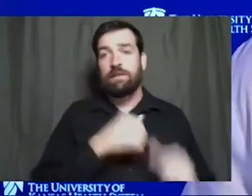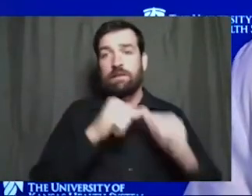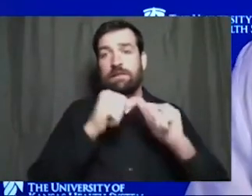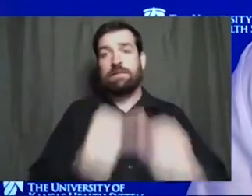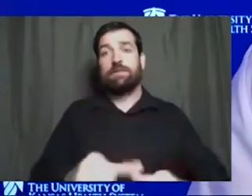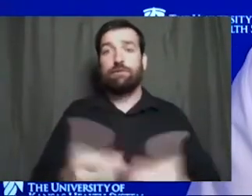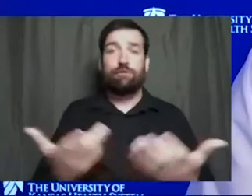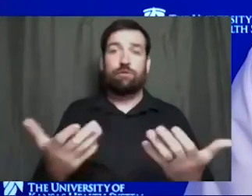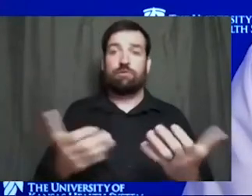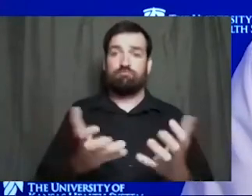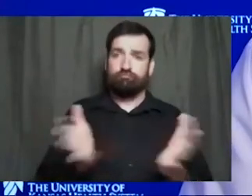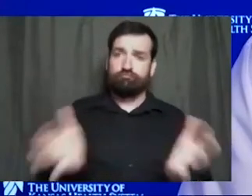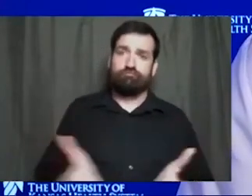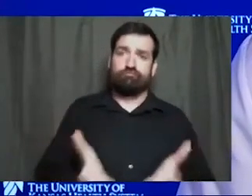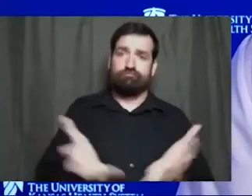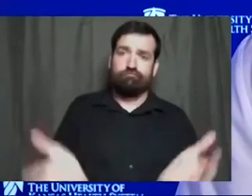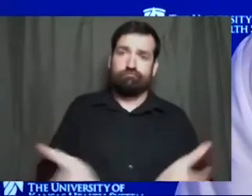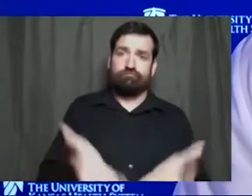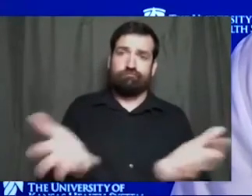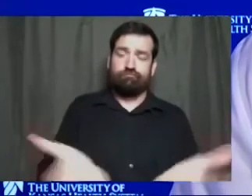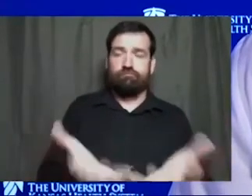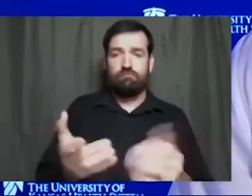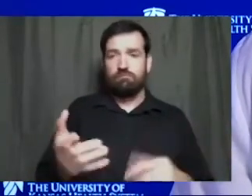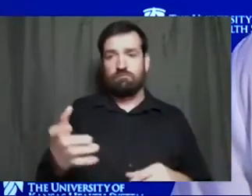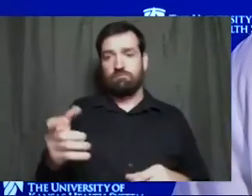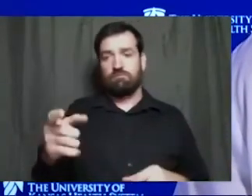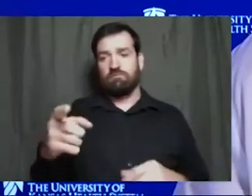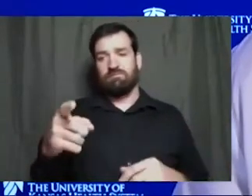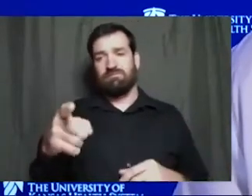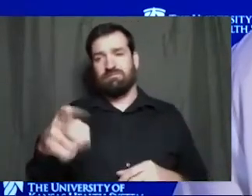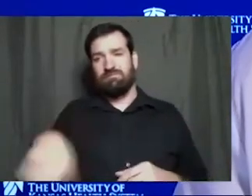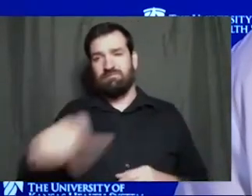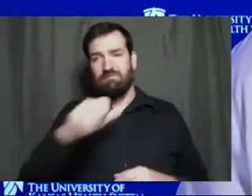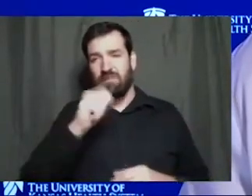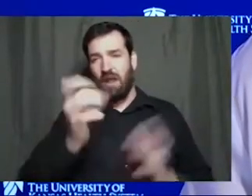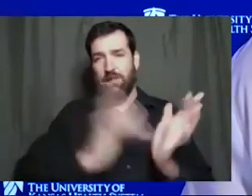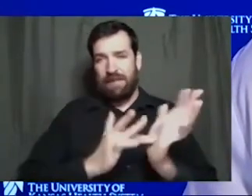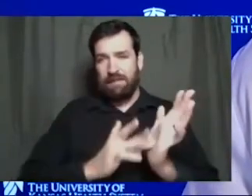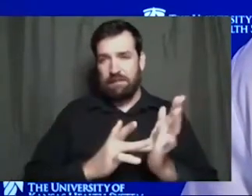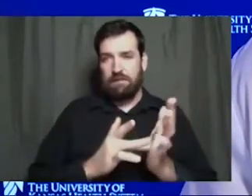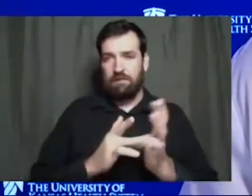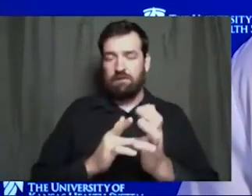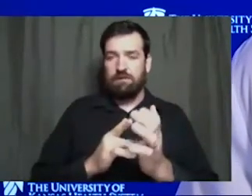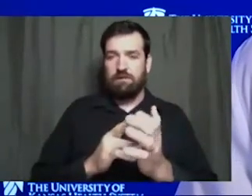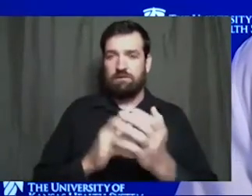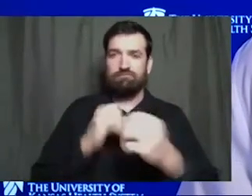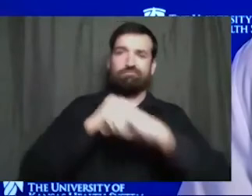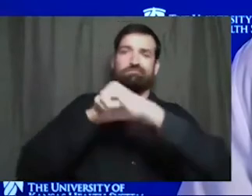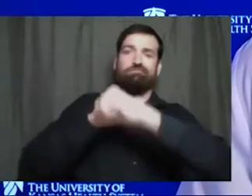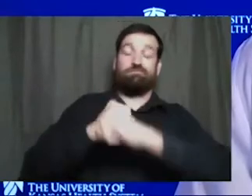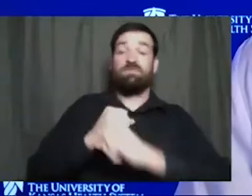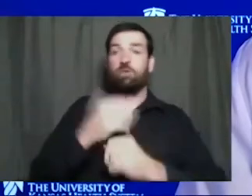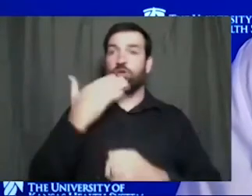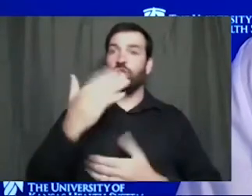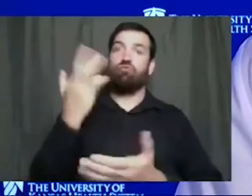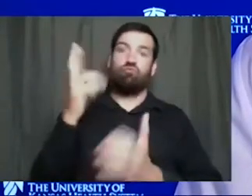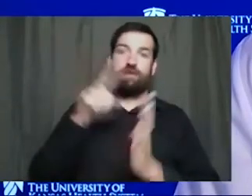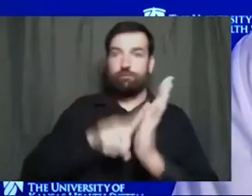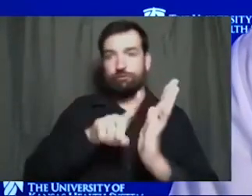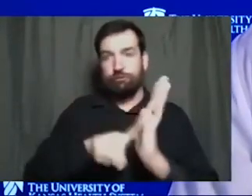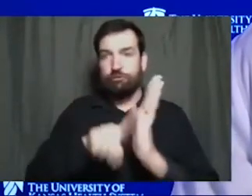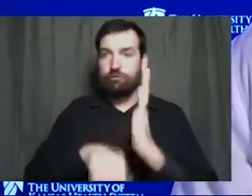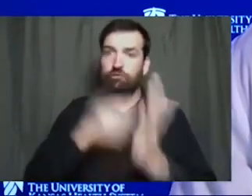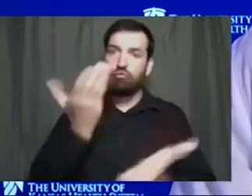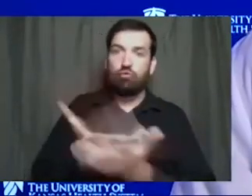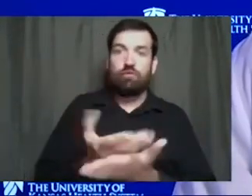the benefits of those non-pharmaceutical interventions. We know there is very good research to support this and prove this. Masking